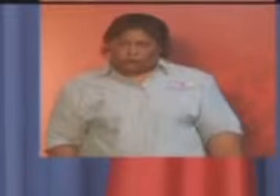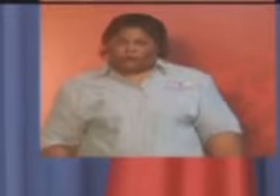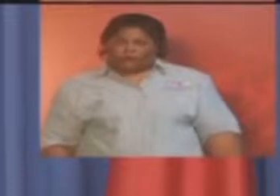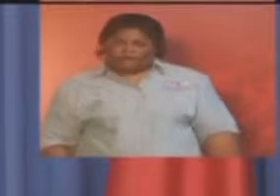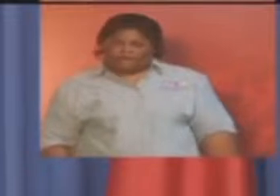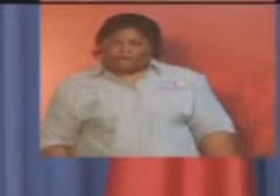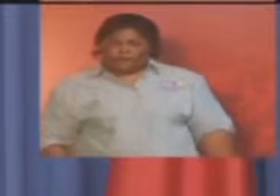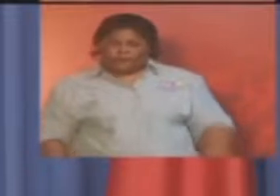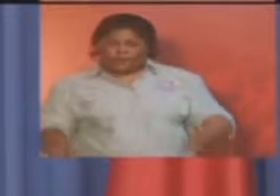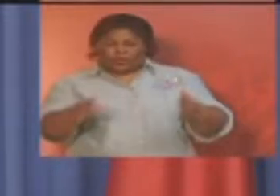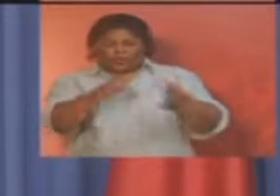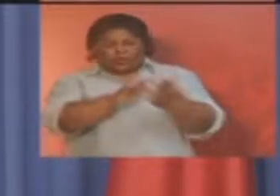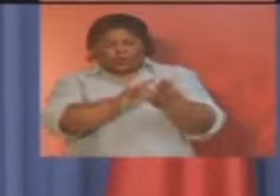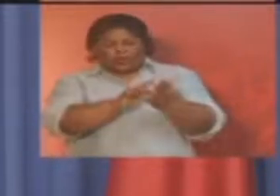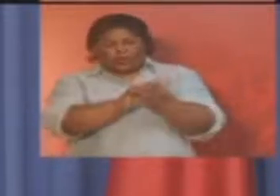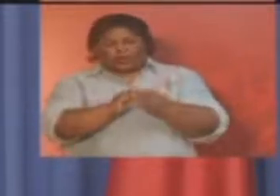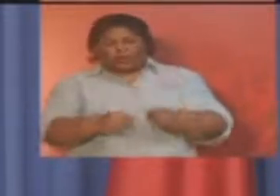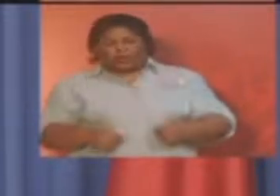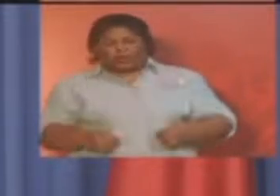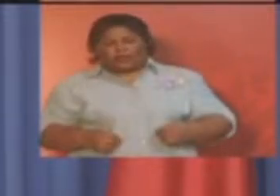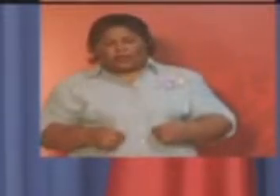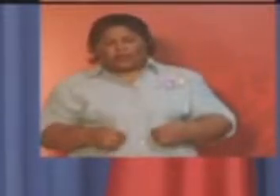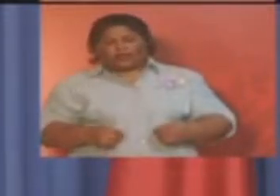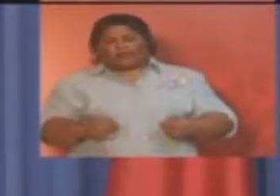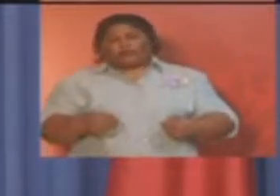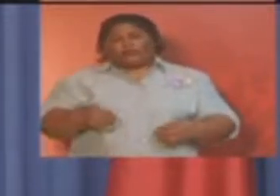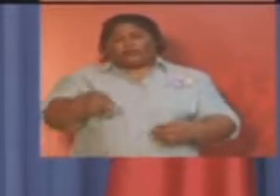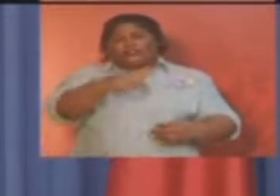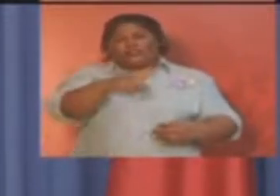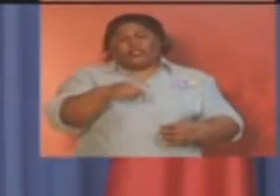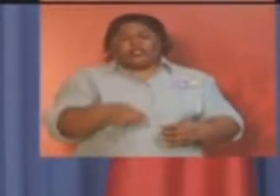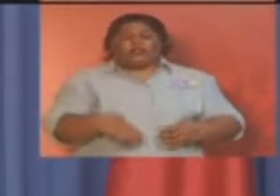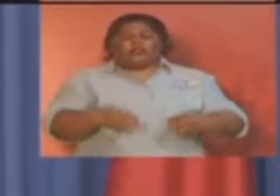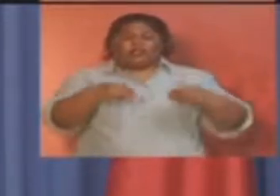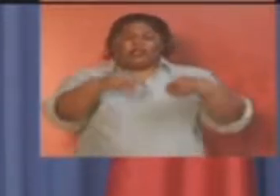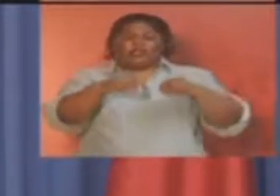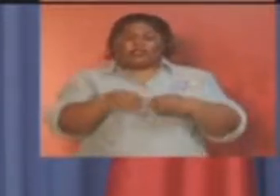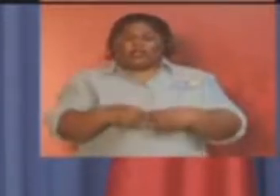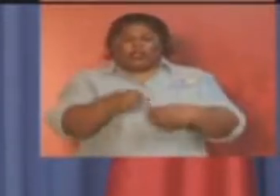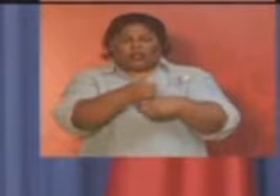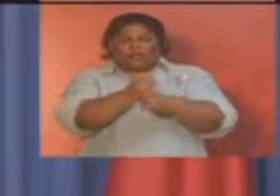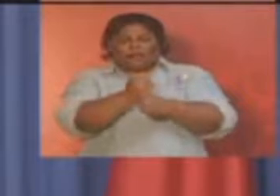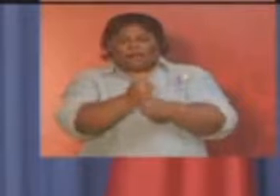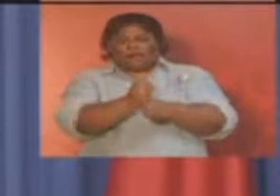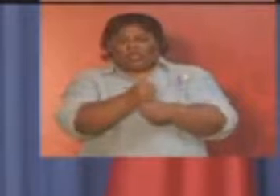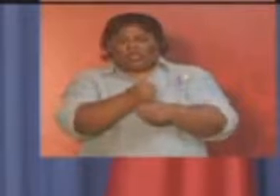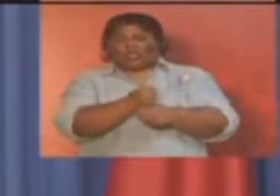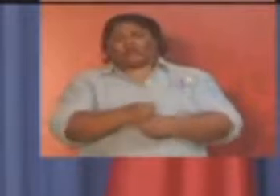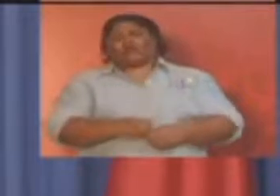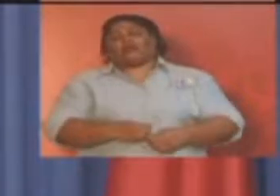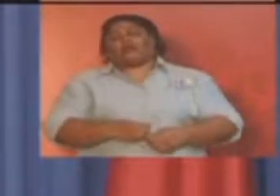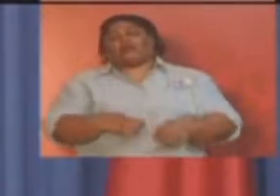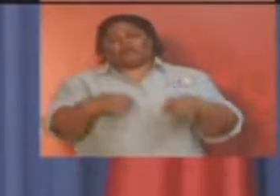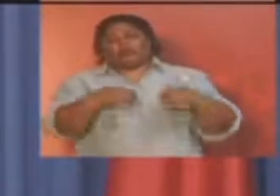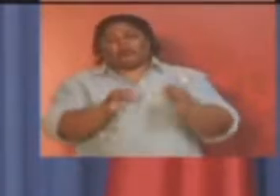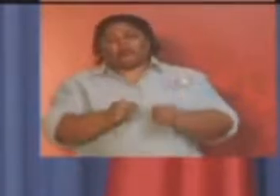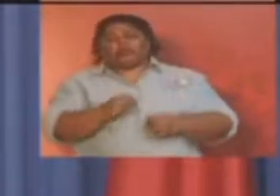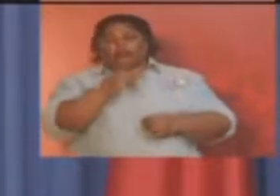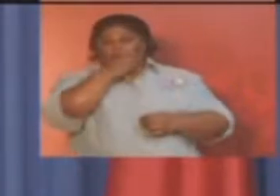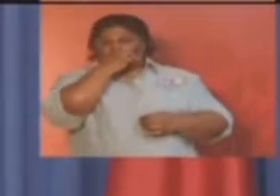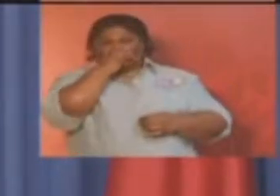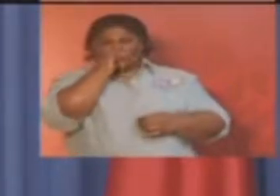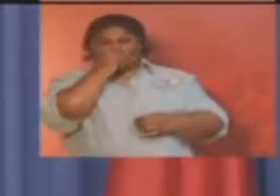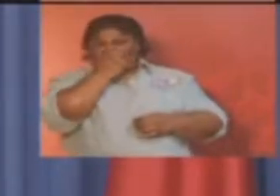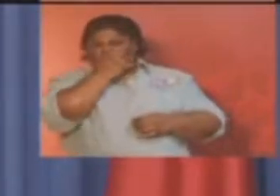including the packaging and bottling of these items. So manufacturing that falls outside of these areas,